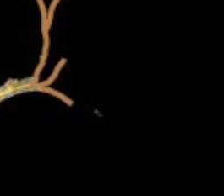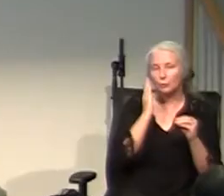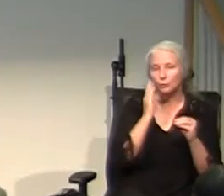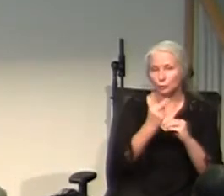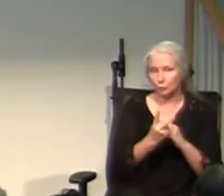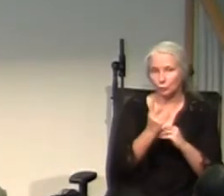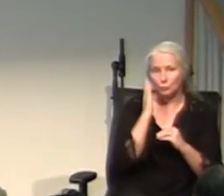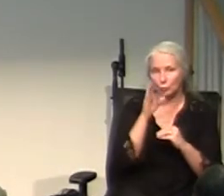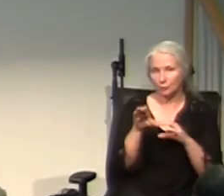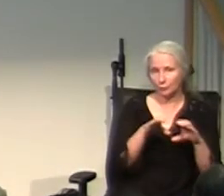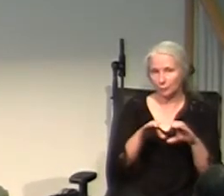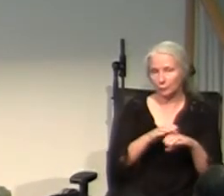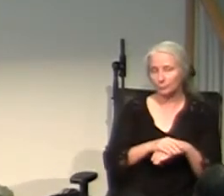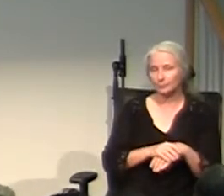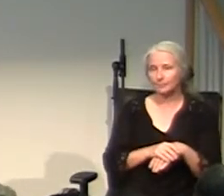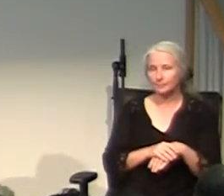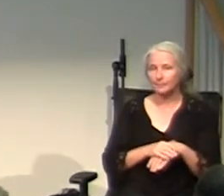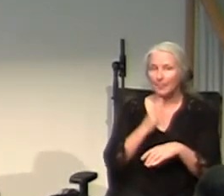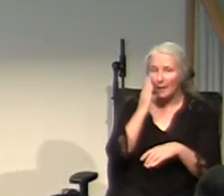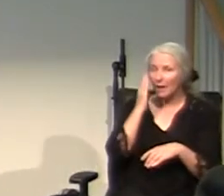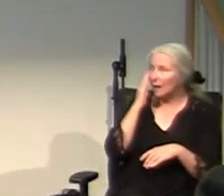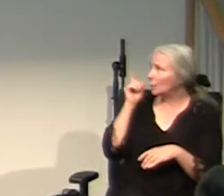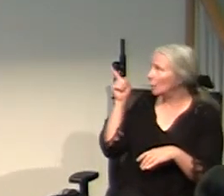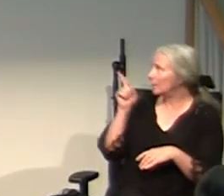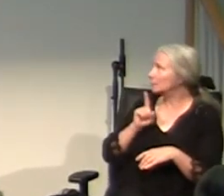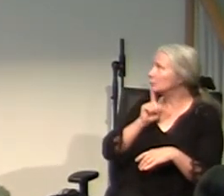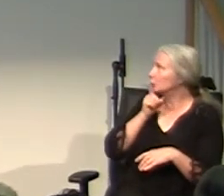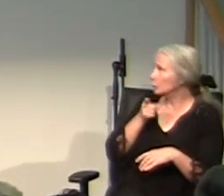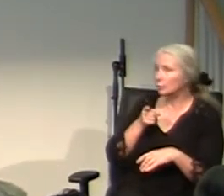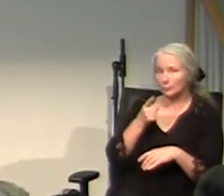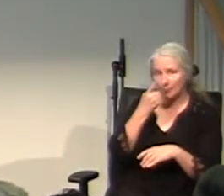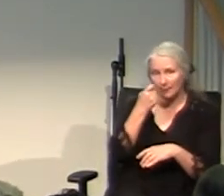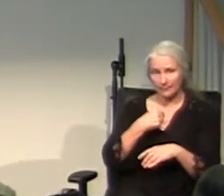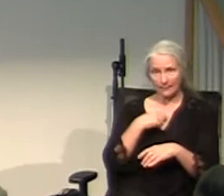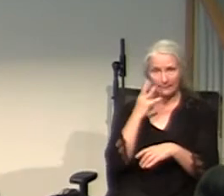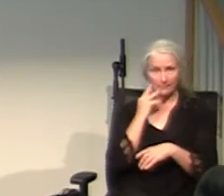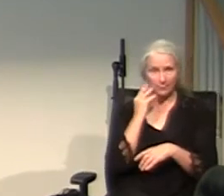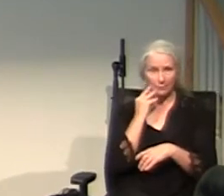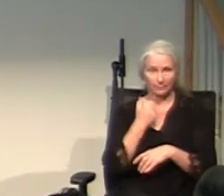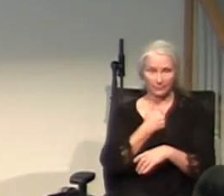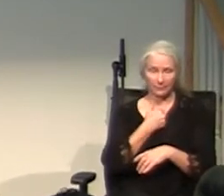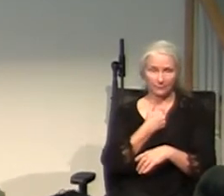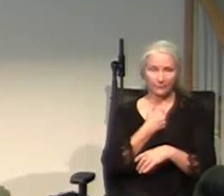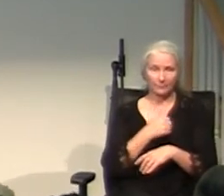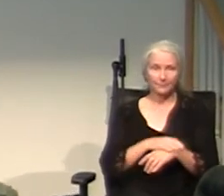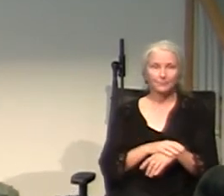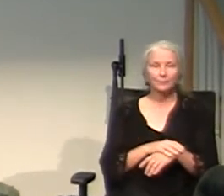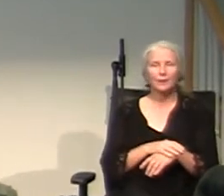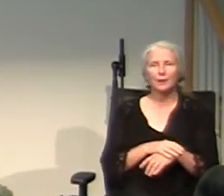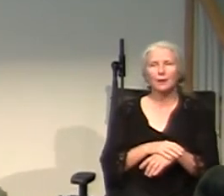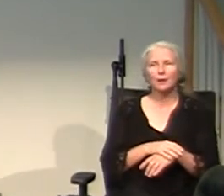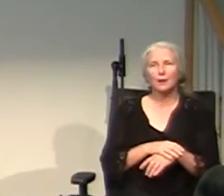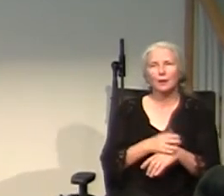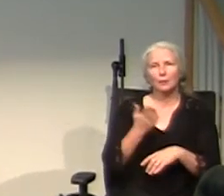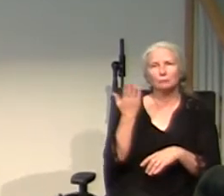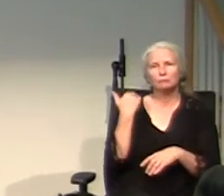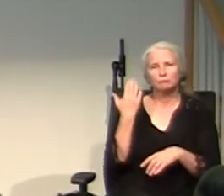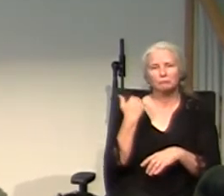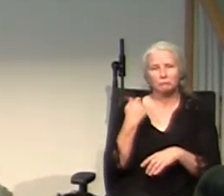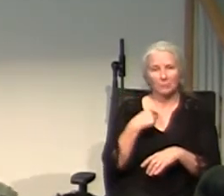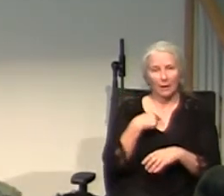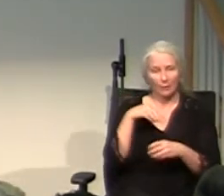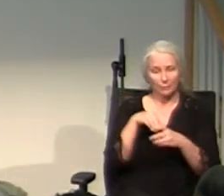And I know this to be true, again, experientially. I was in a hotel room by myself one